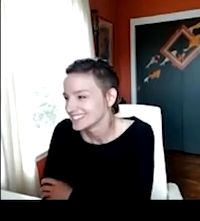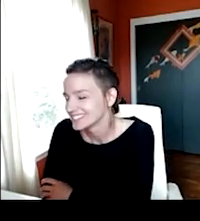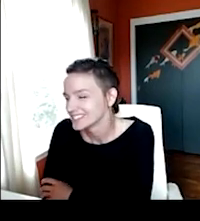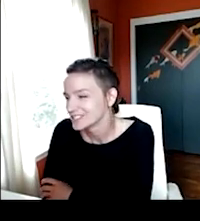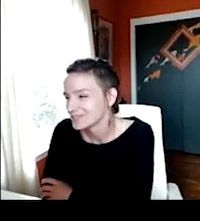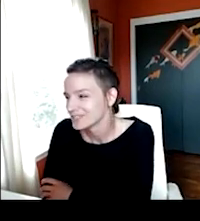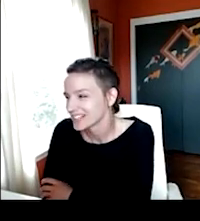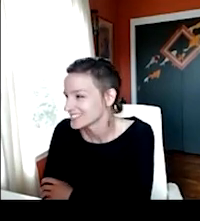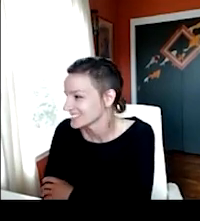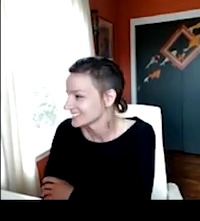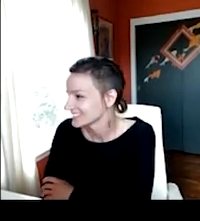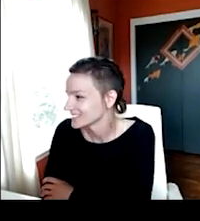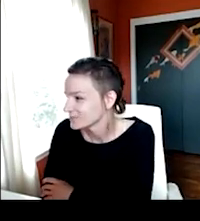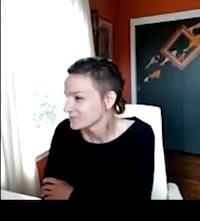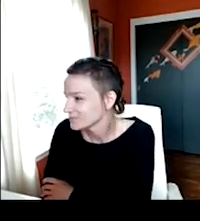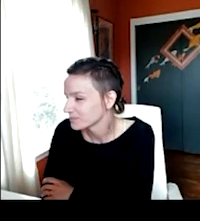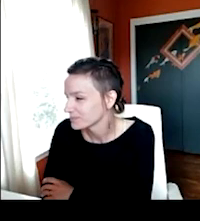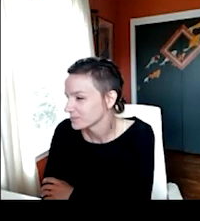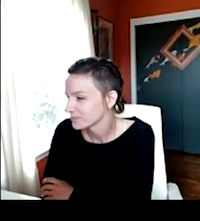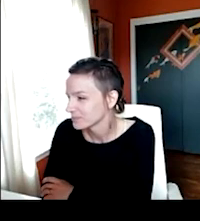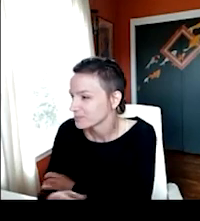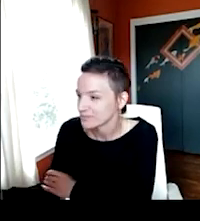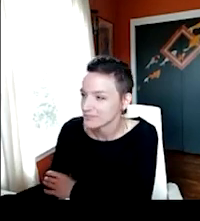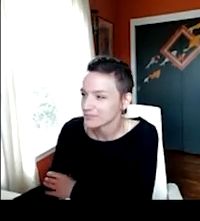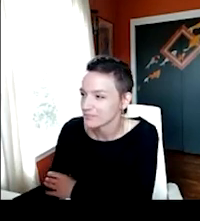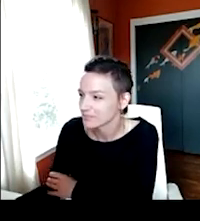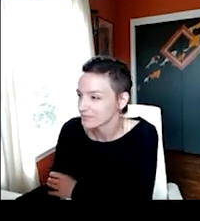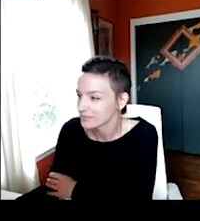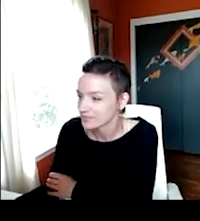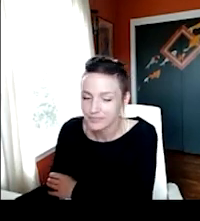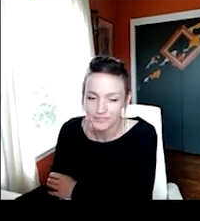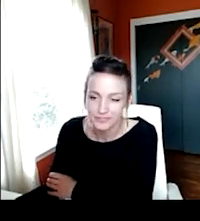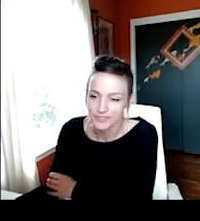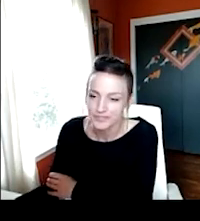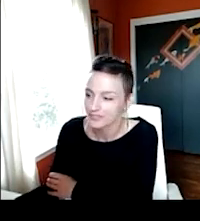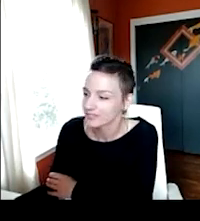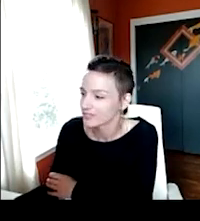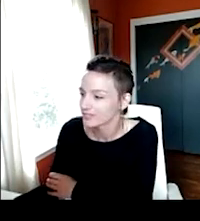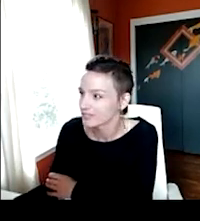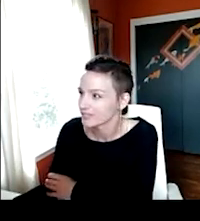Thanks, Meg. That was great. Thank you, Anchor and Megan. That was it looks like a